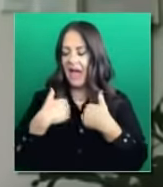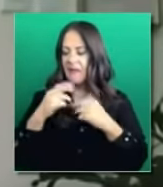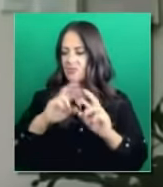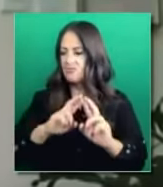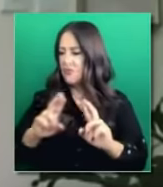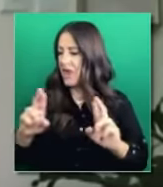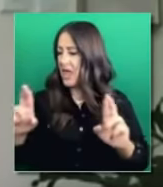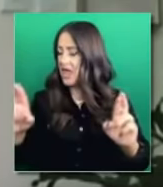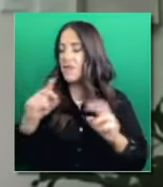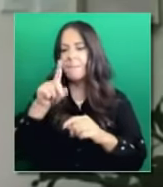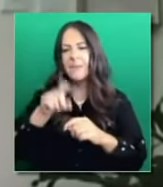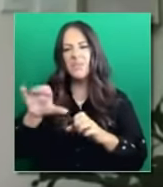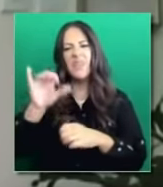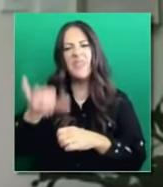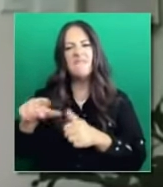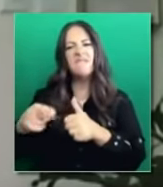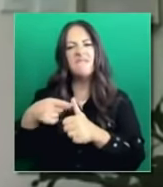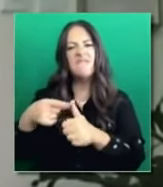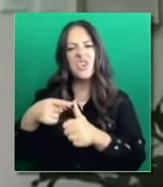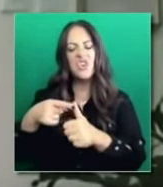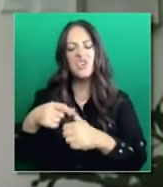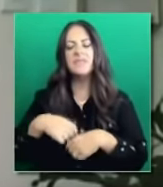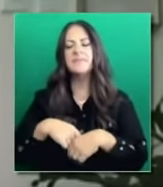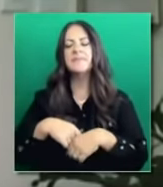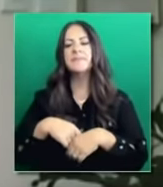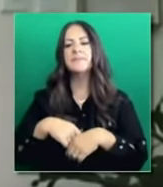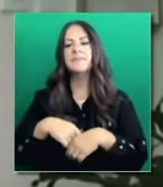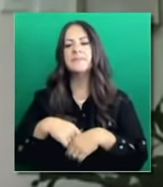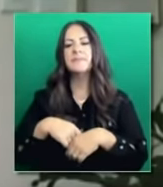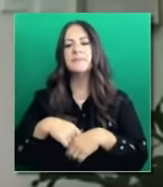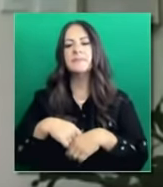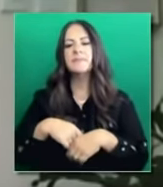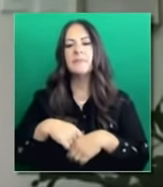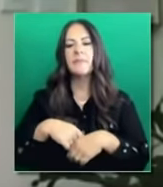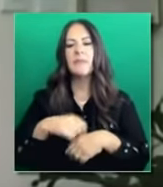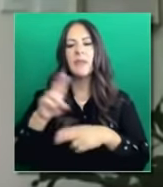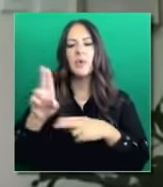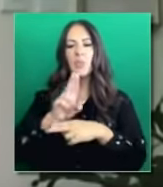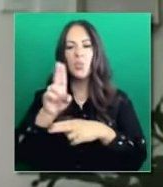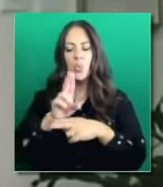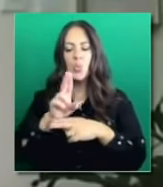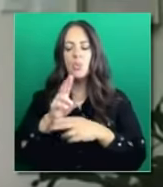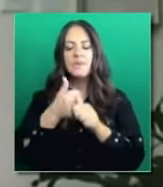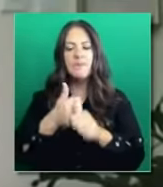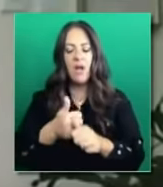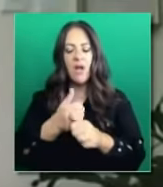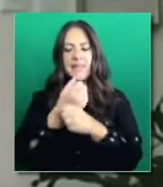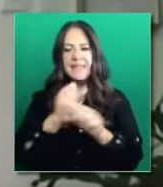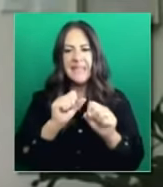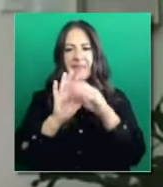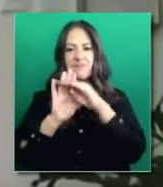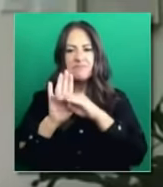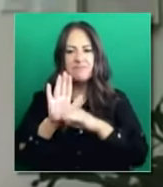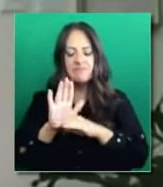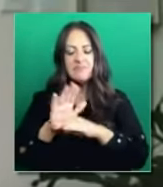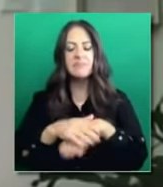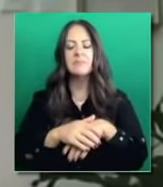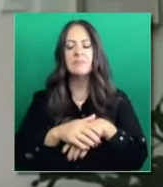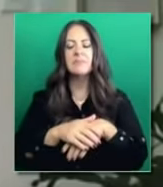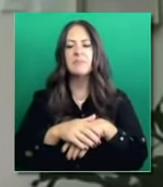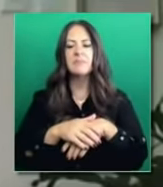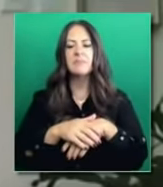put those routines in place, to socialize everyone, to use the mitigation strategies properly. And